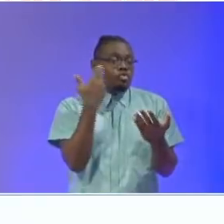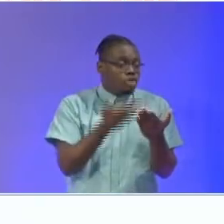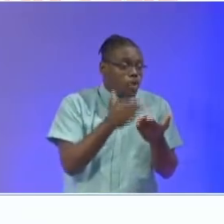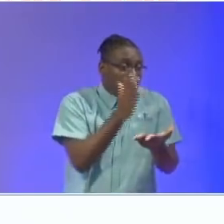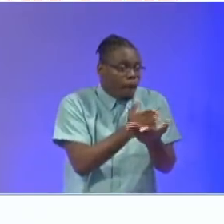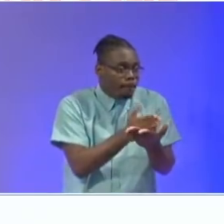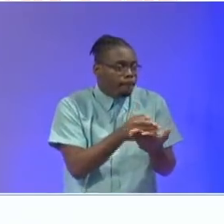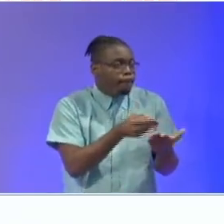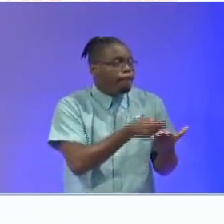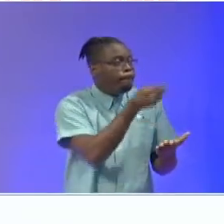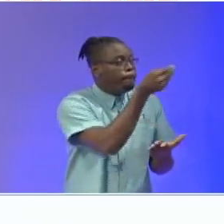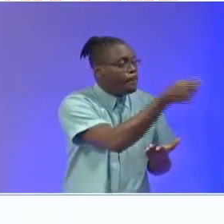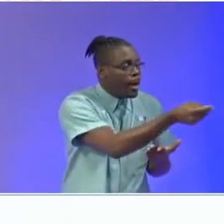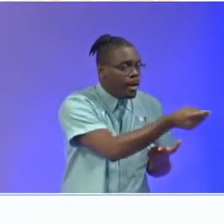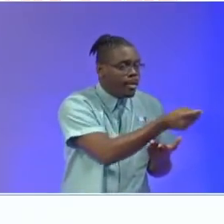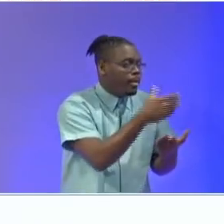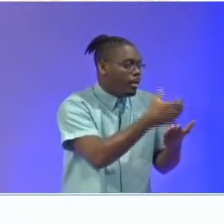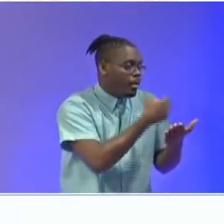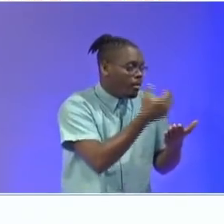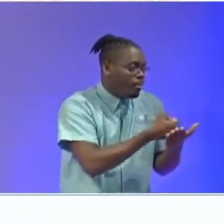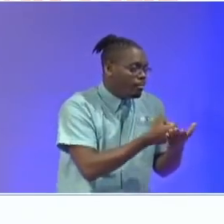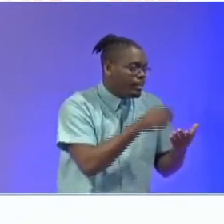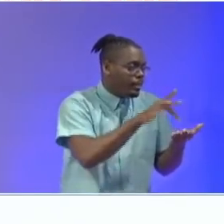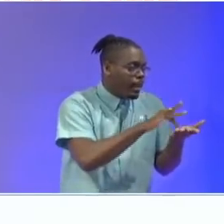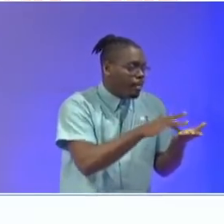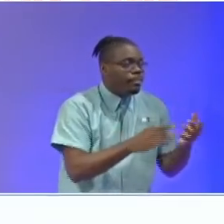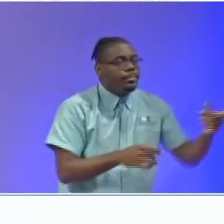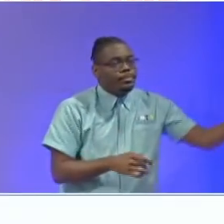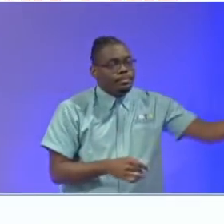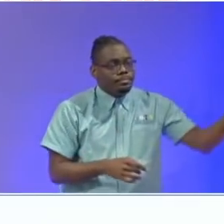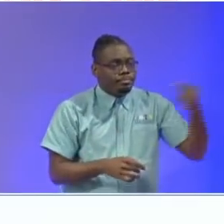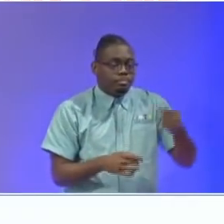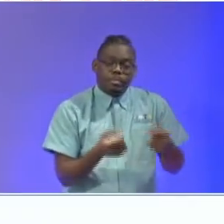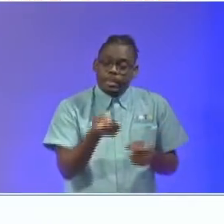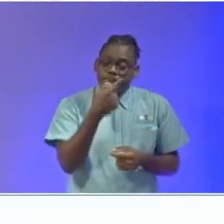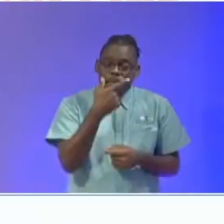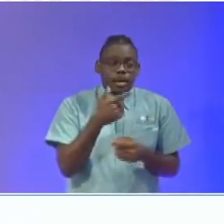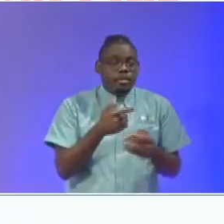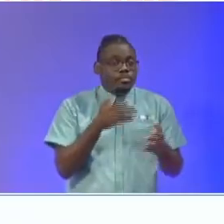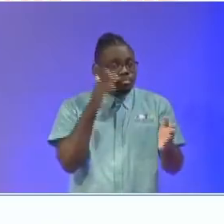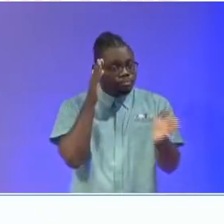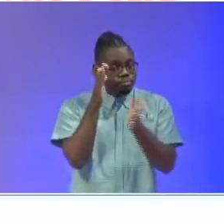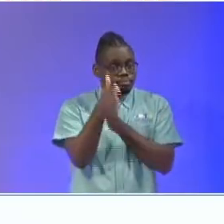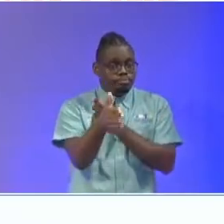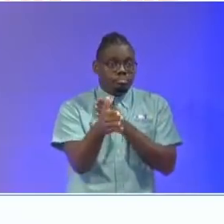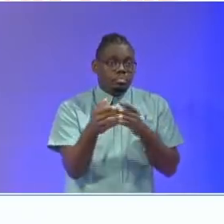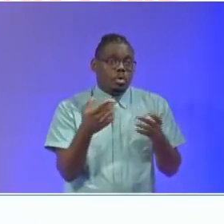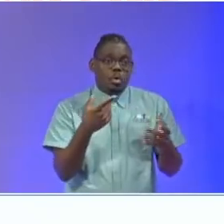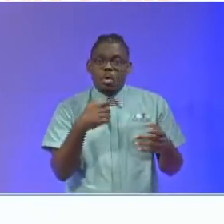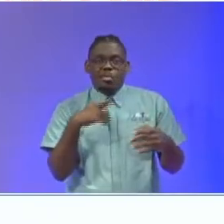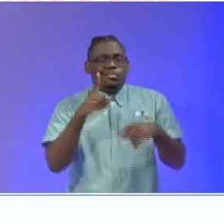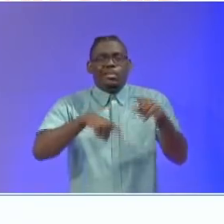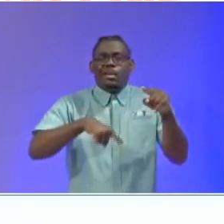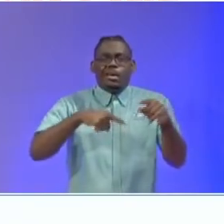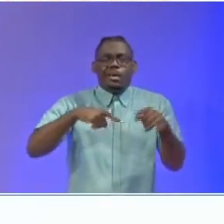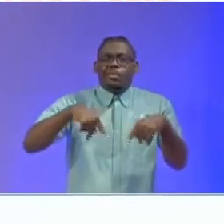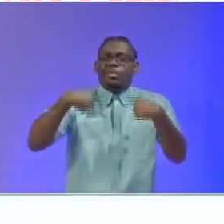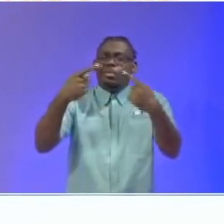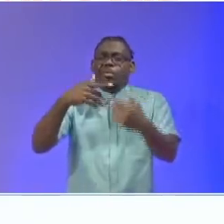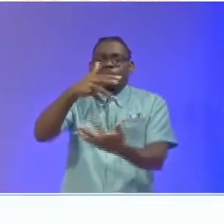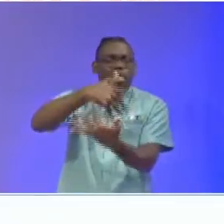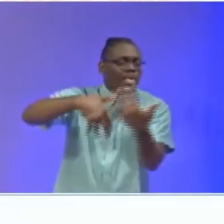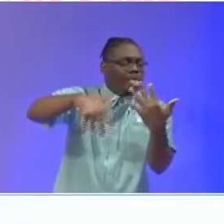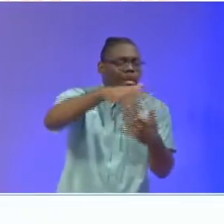You can rely on a neighbor. So there are all of these alternatives that we could use. Pharmacies are home delivering. There